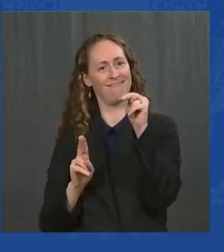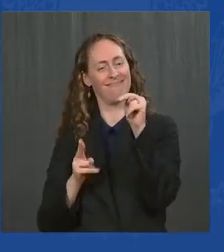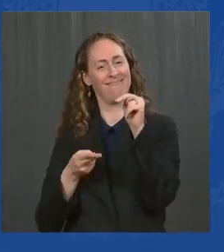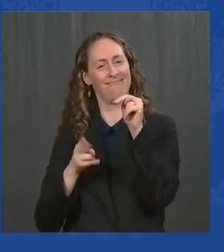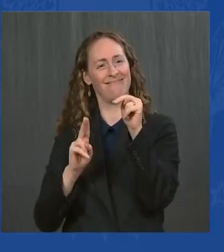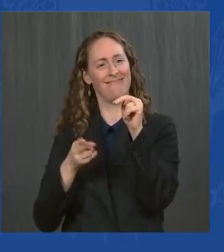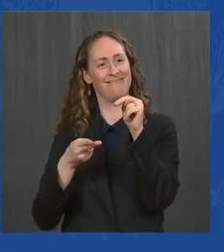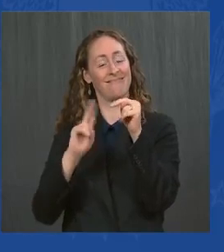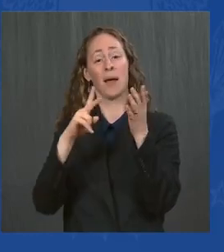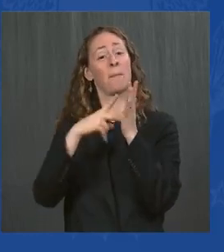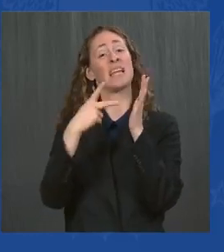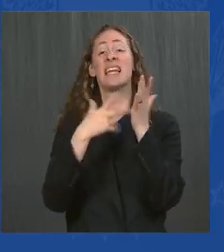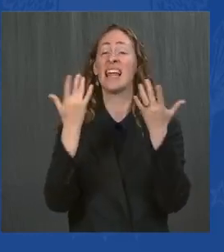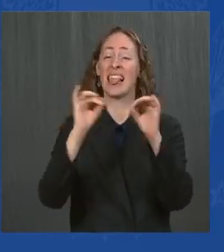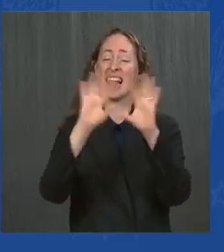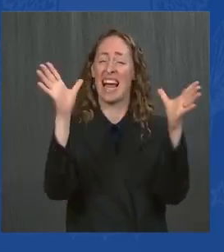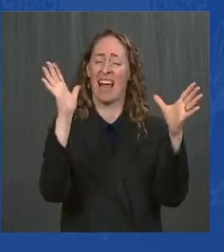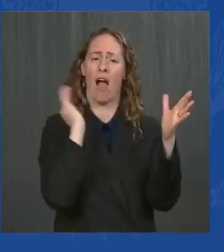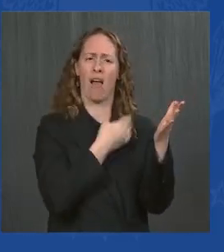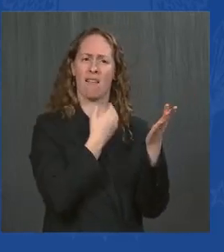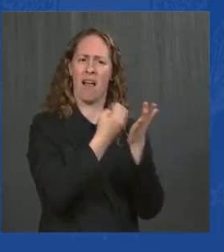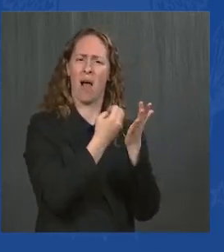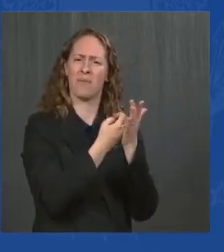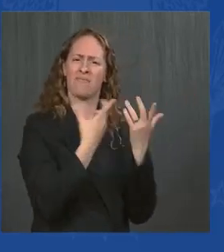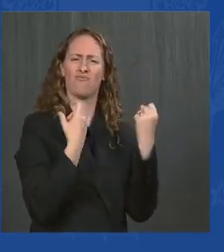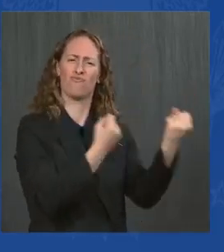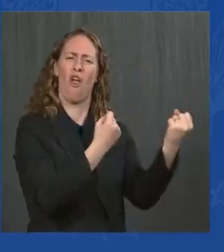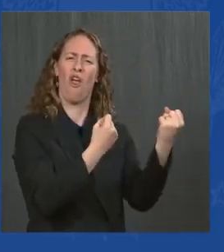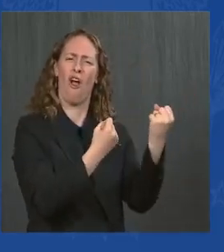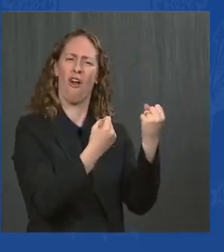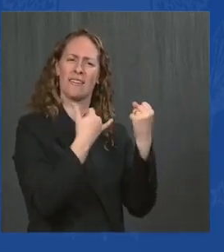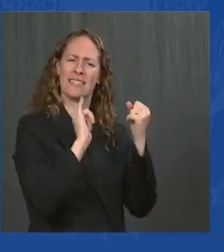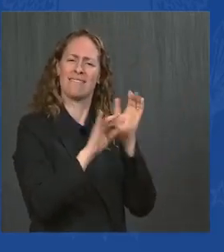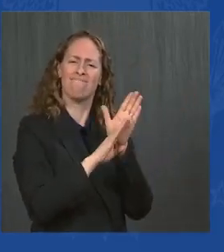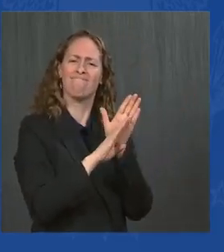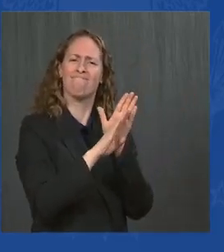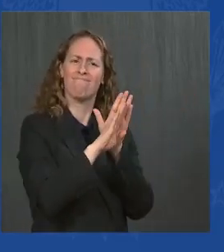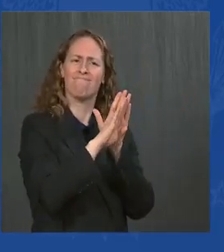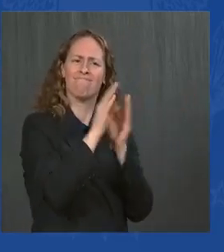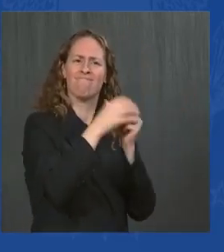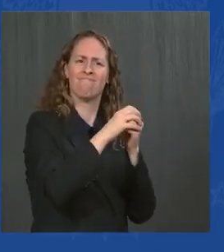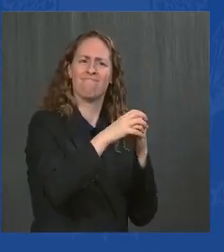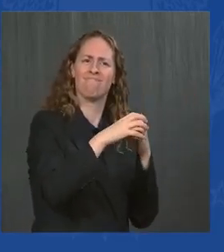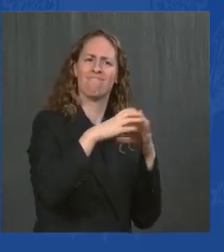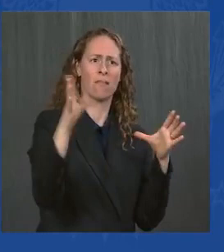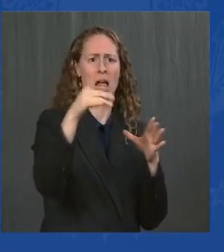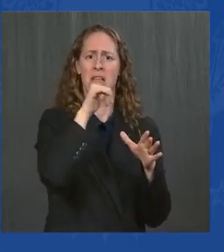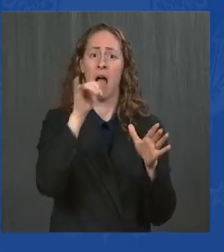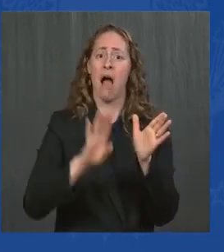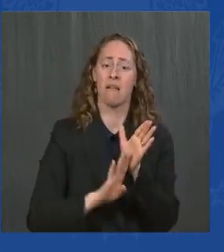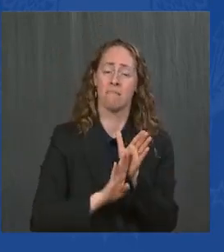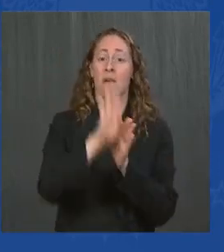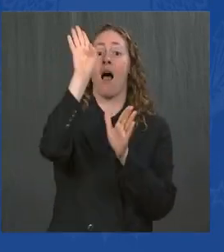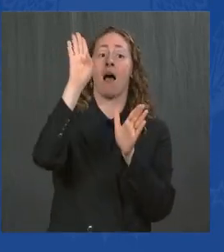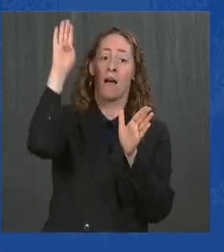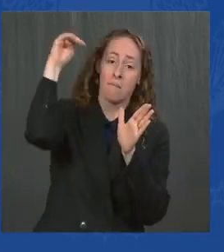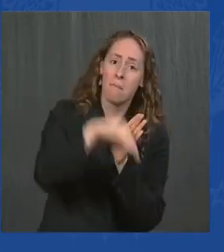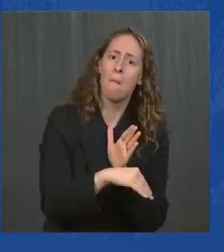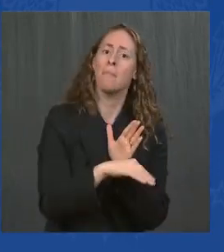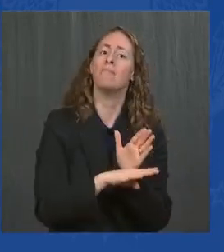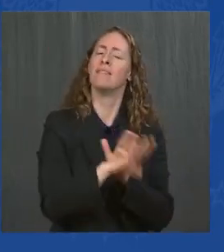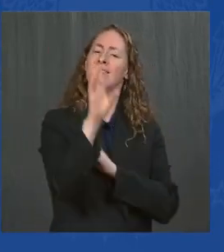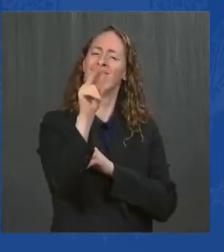stronger and consistent progress and not boom or bust. Our economy grew the first half of this year